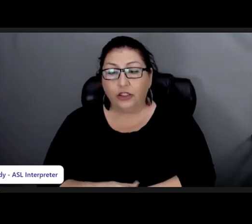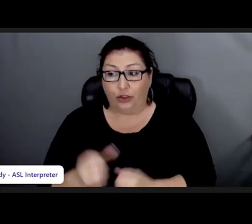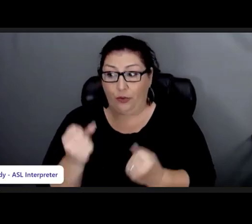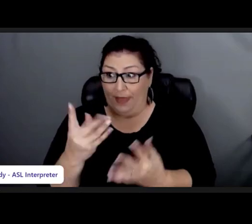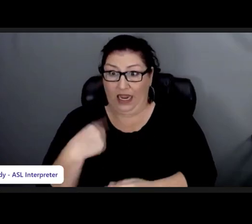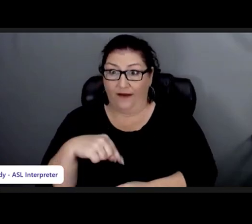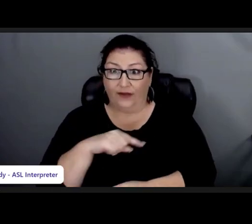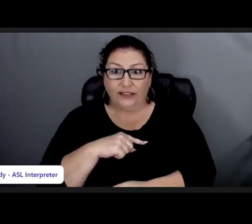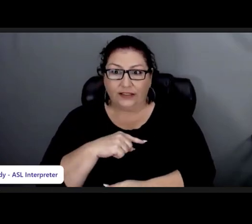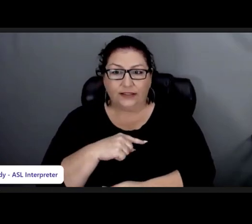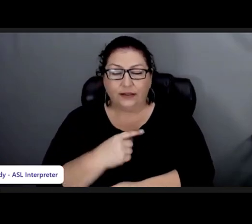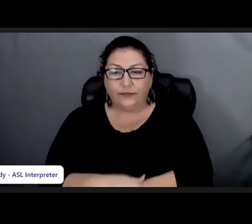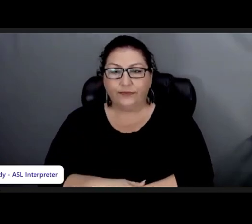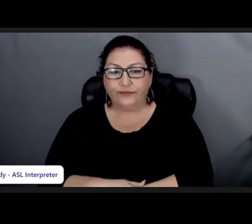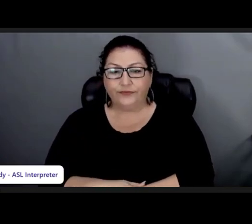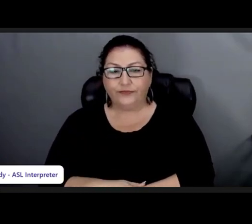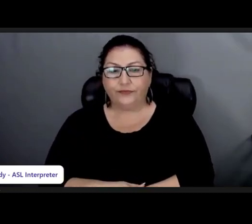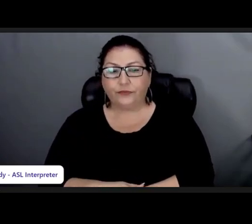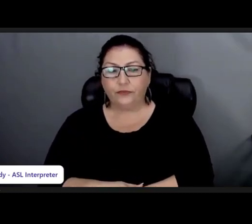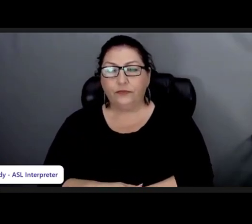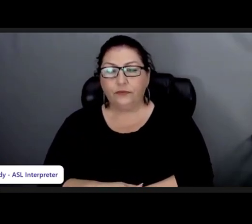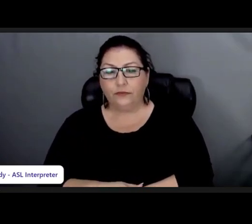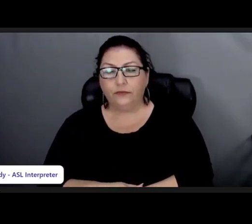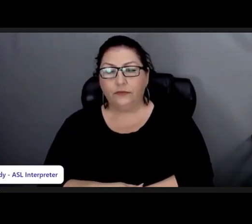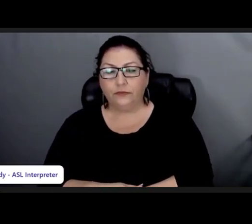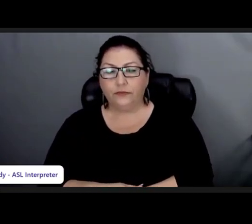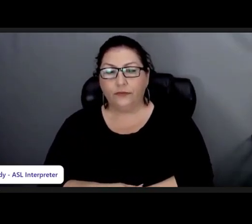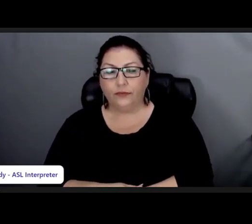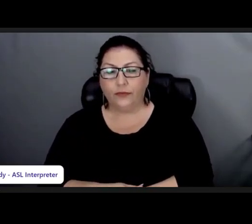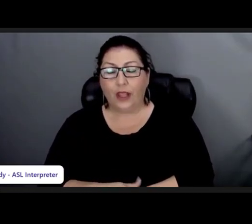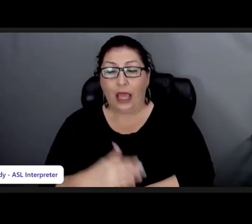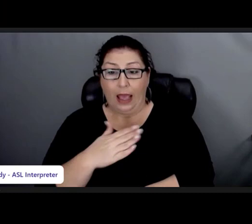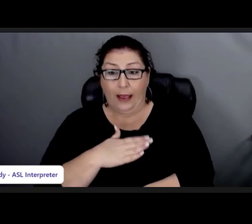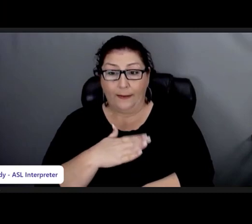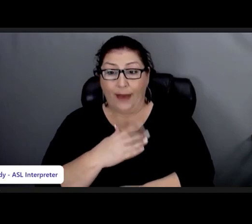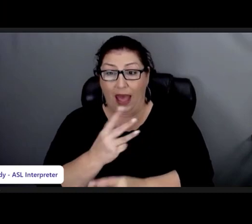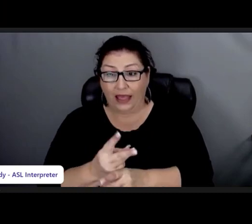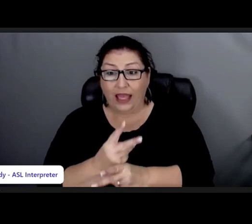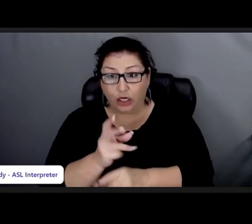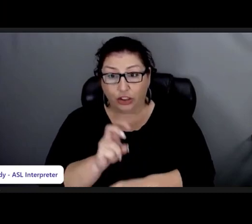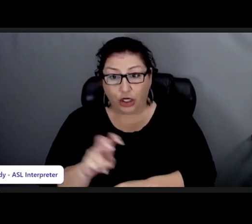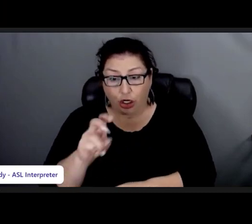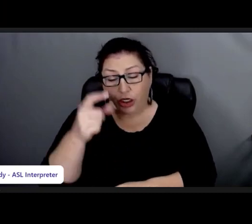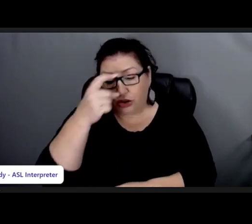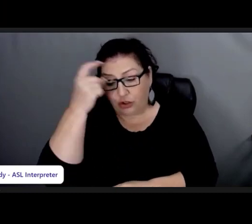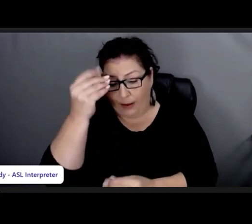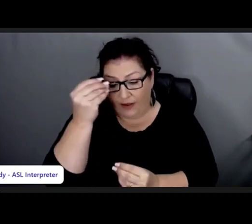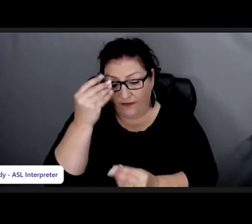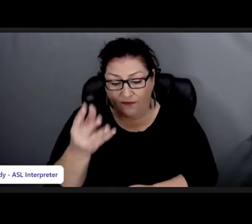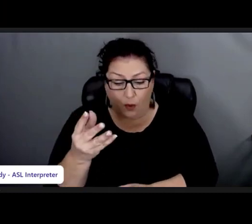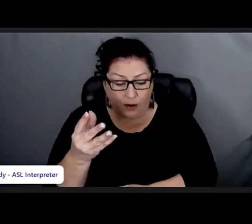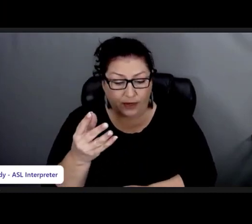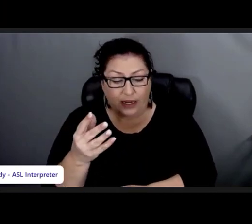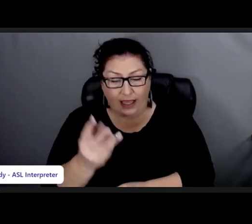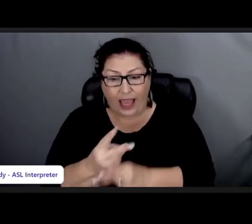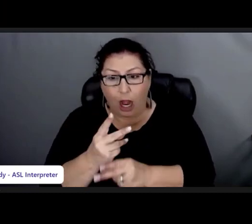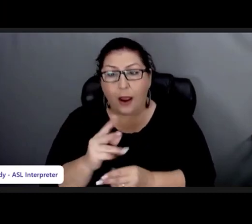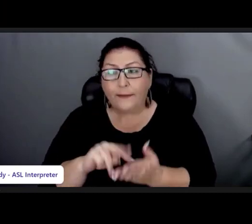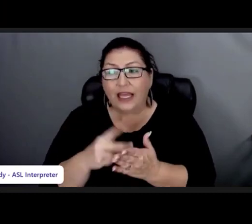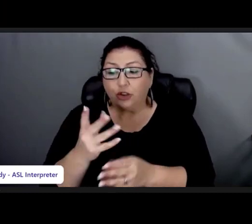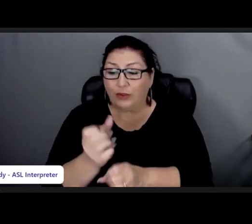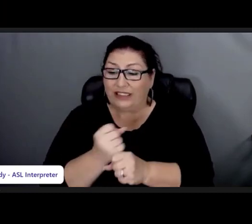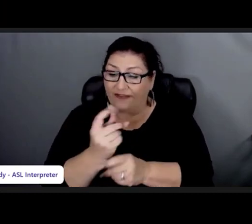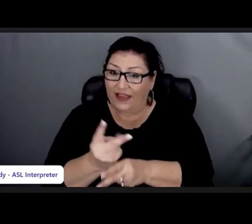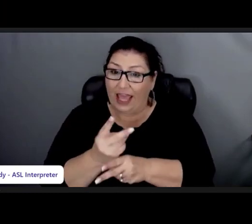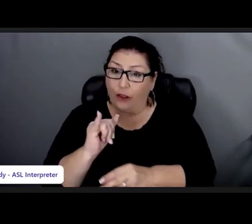us. For me, in my care journey, trauma-informed care means receiving care that is